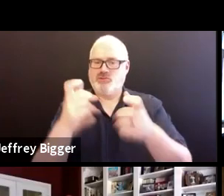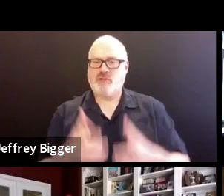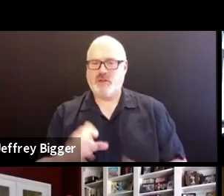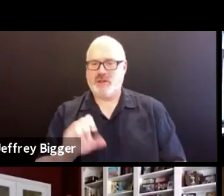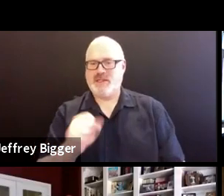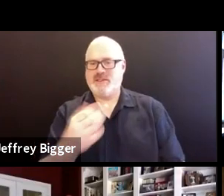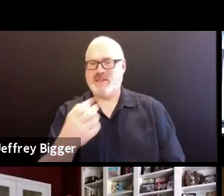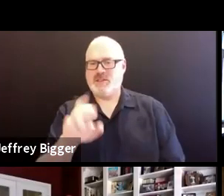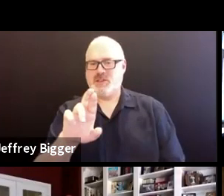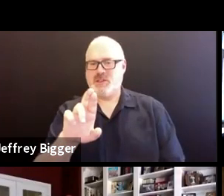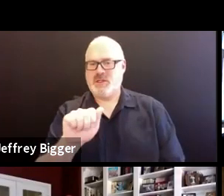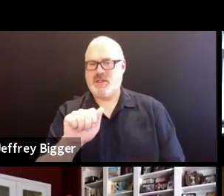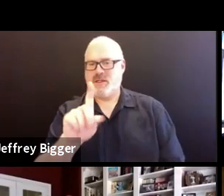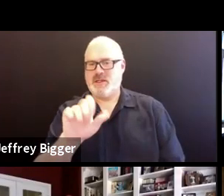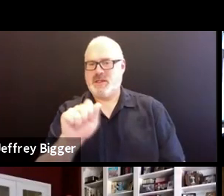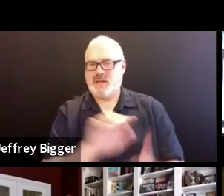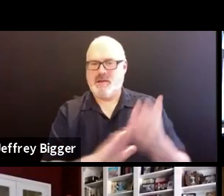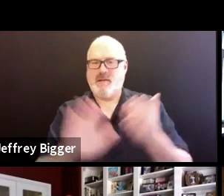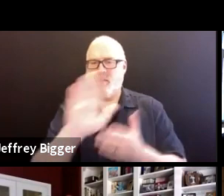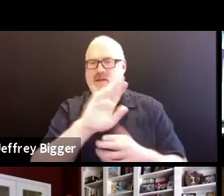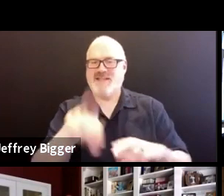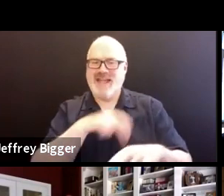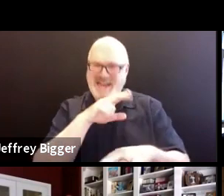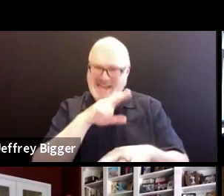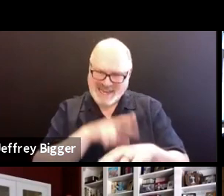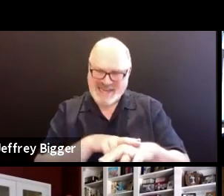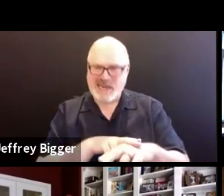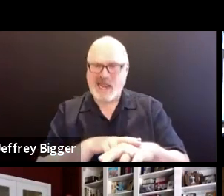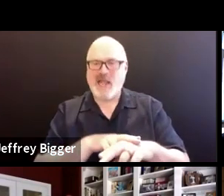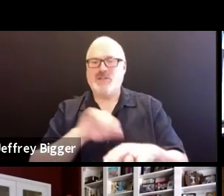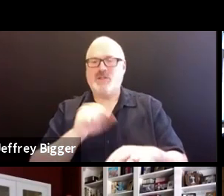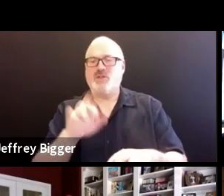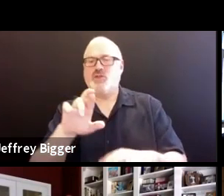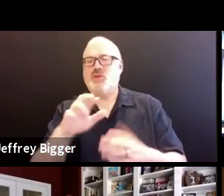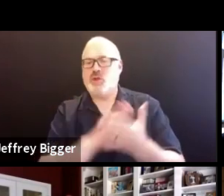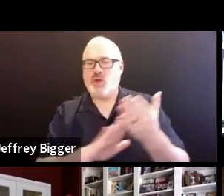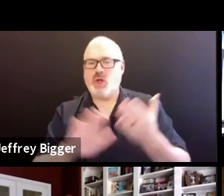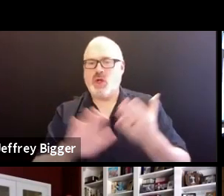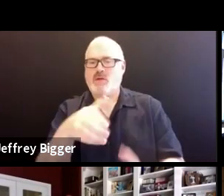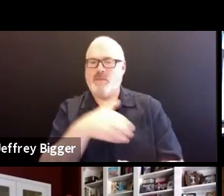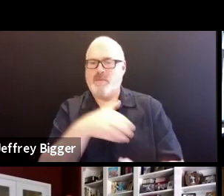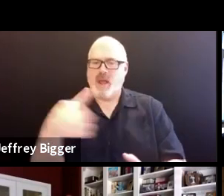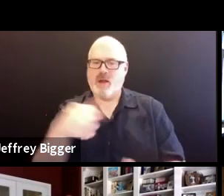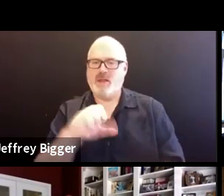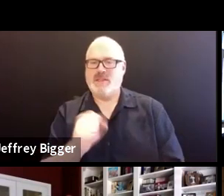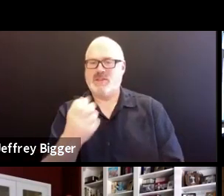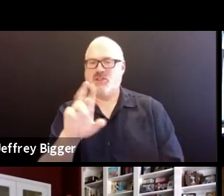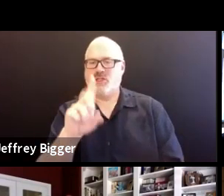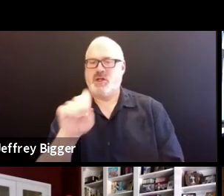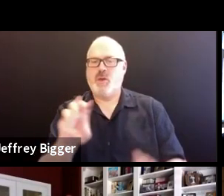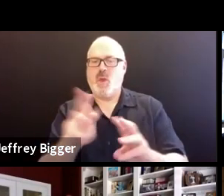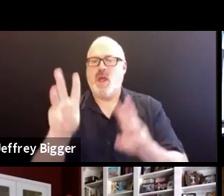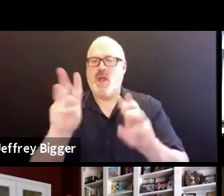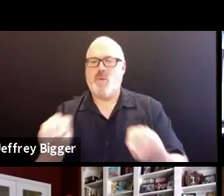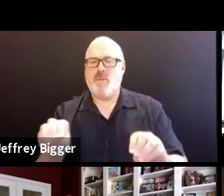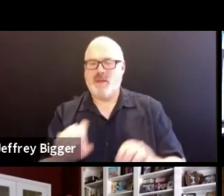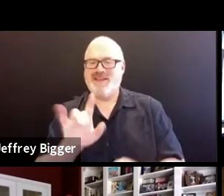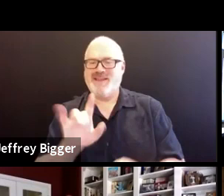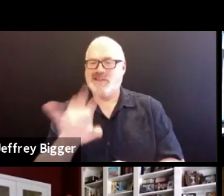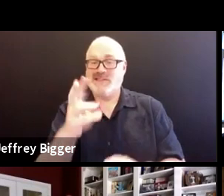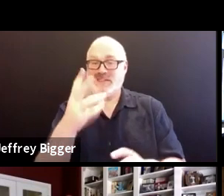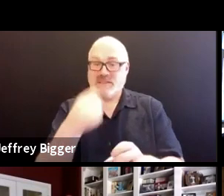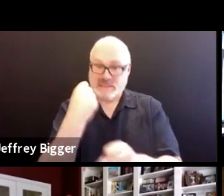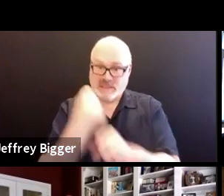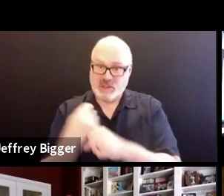College, a national junior college powerhouse in Sheridan, Wyoming. Notably, in his 6